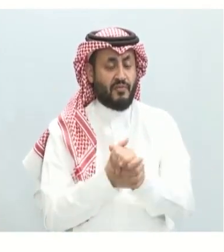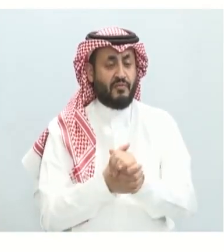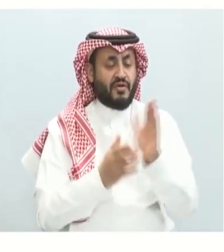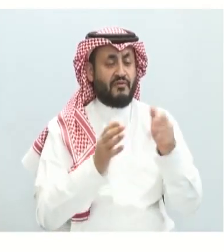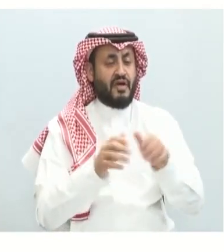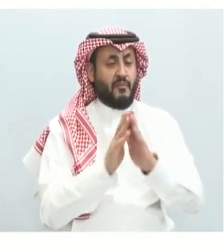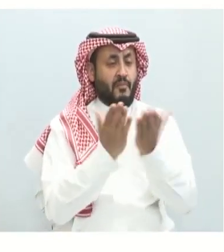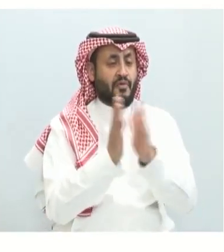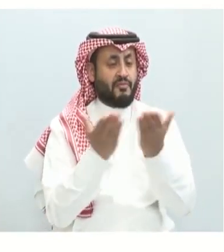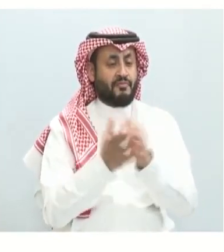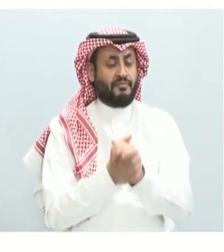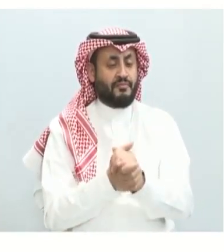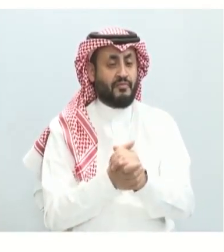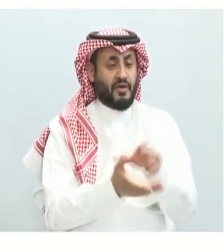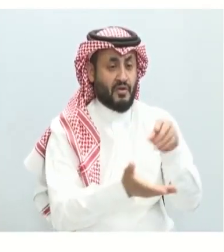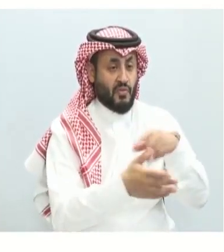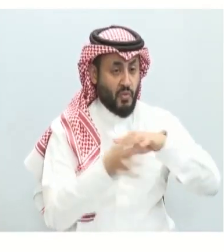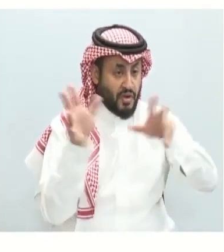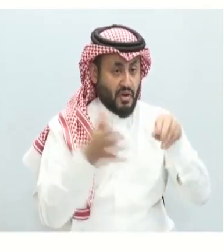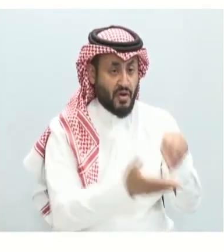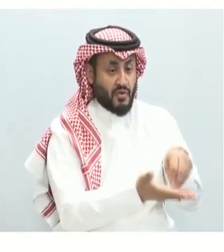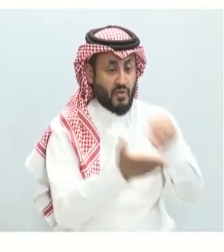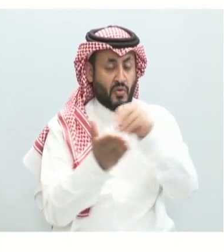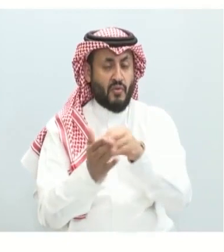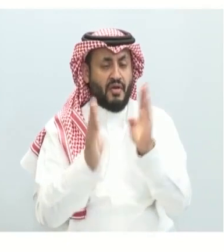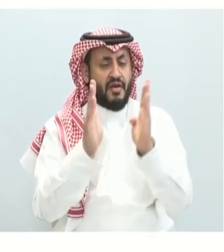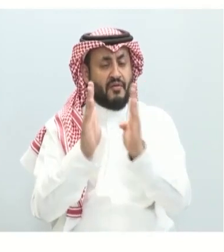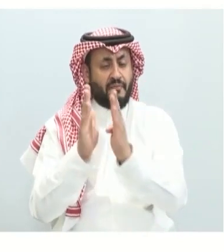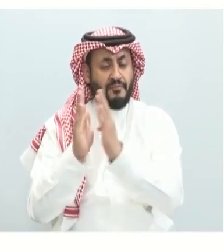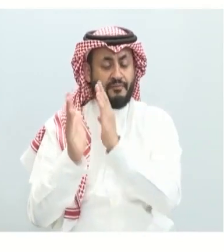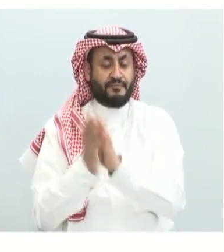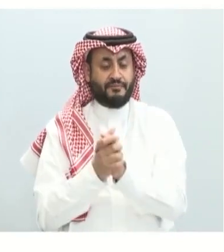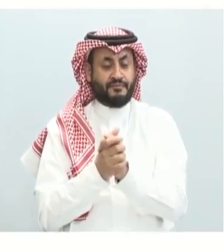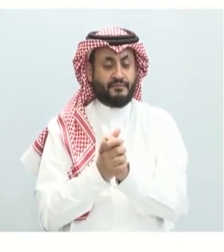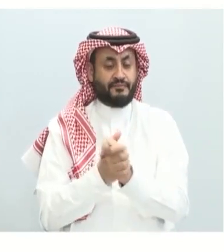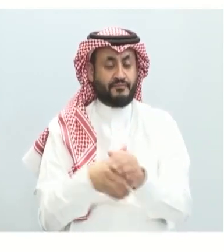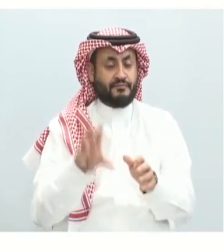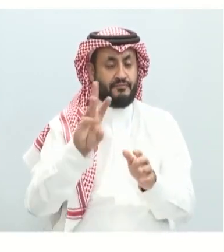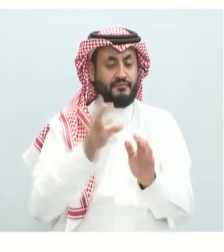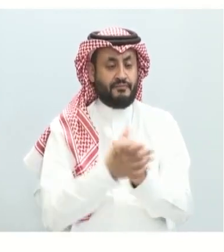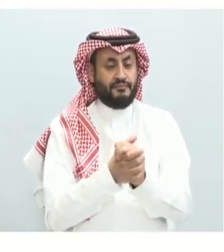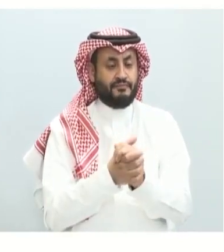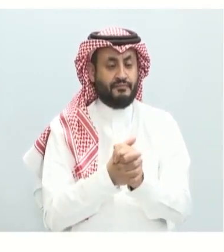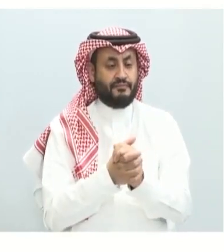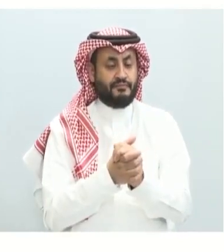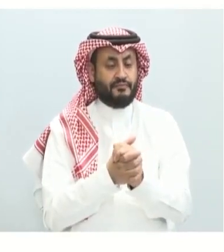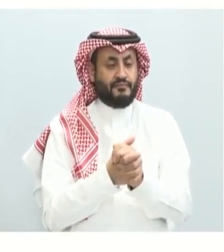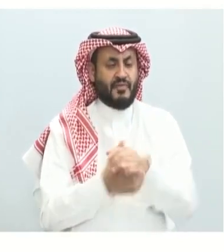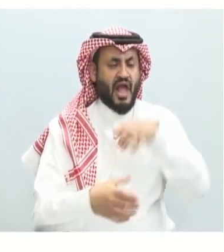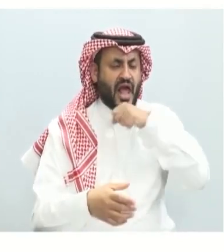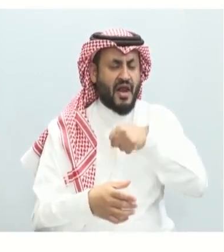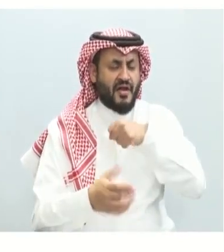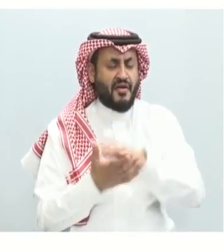some books. We are going to the bookstore. Number six, grandma